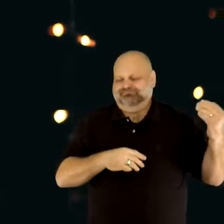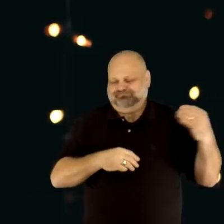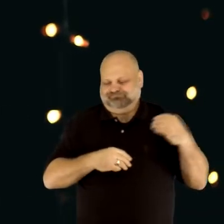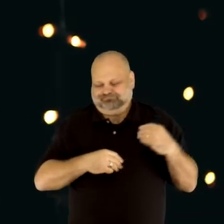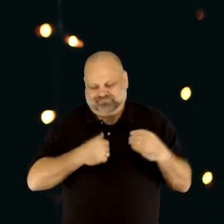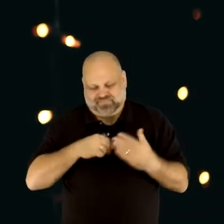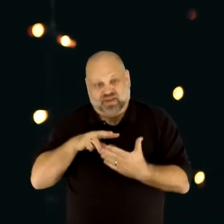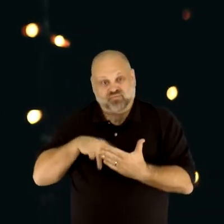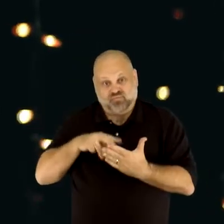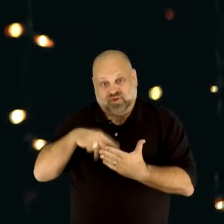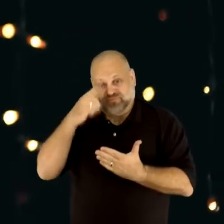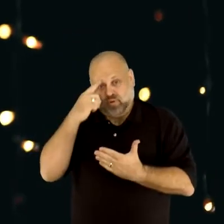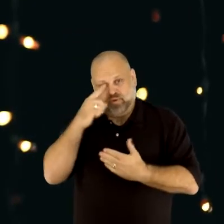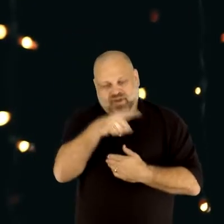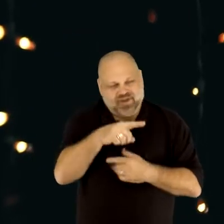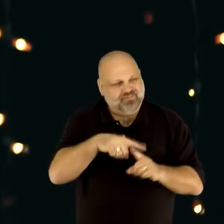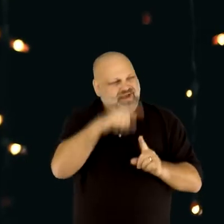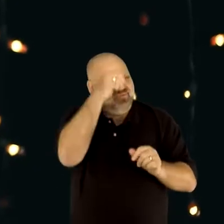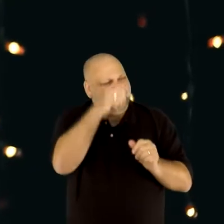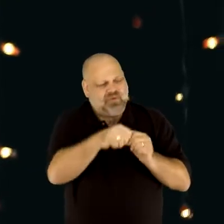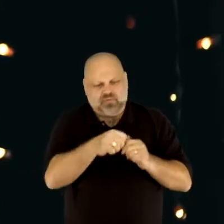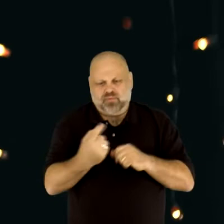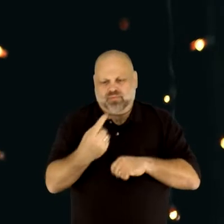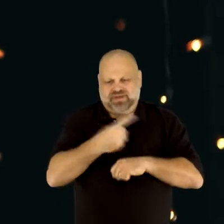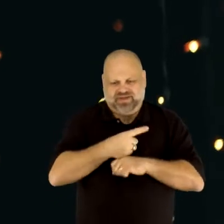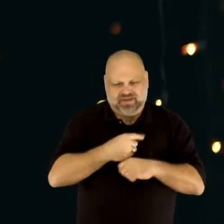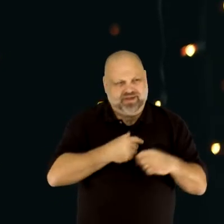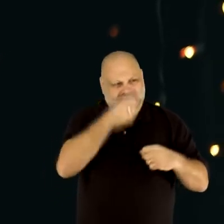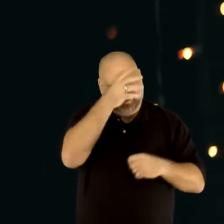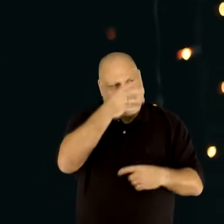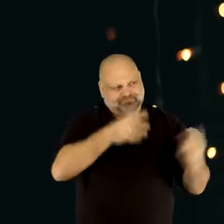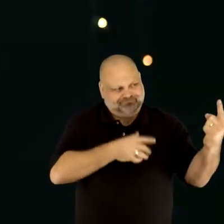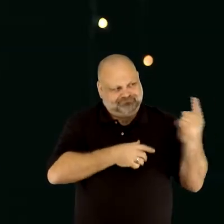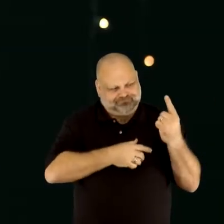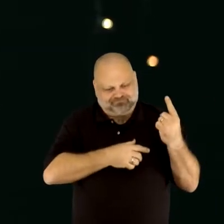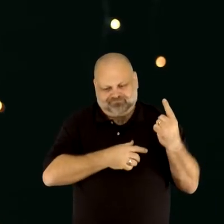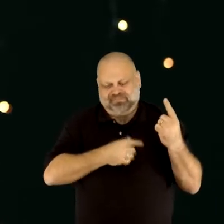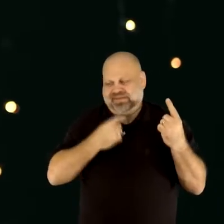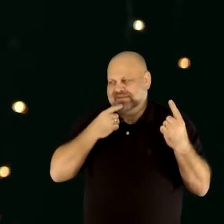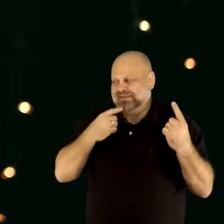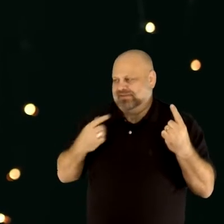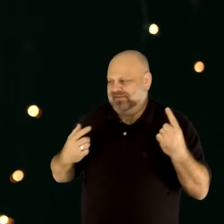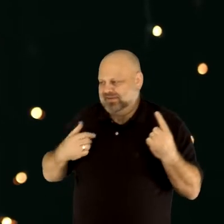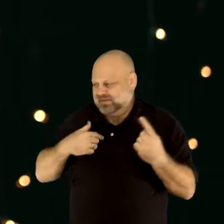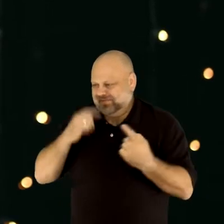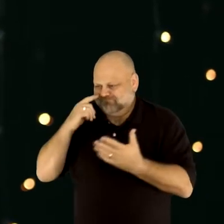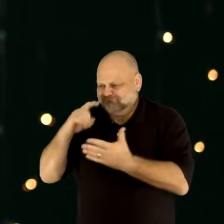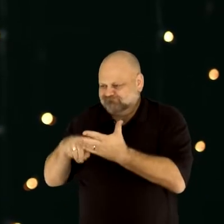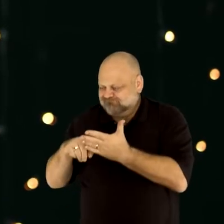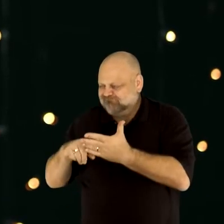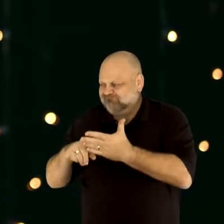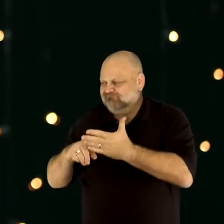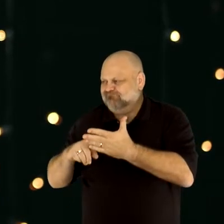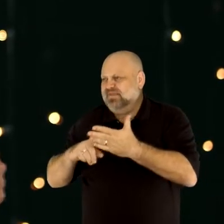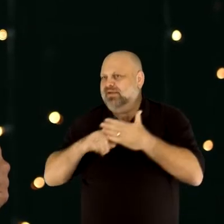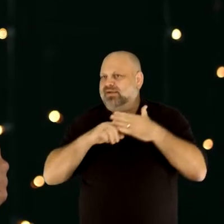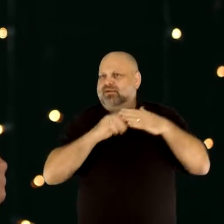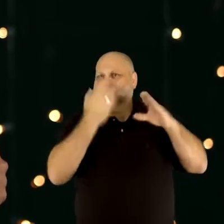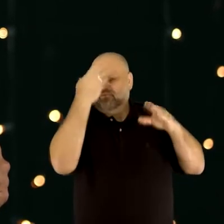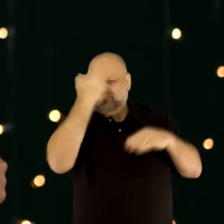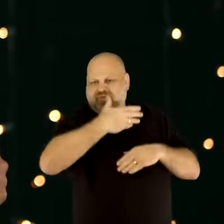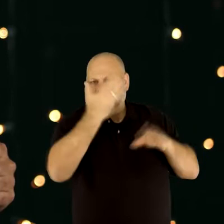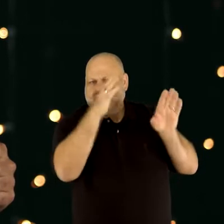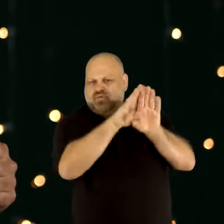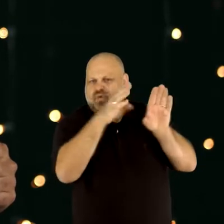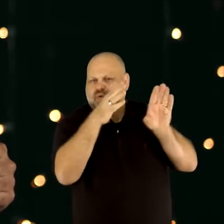reading for him. I remember that day that he came in. He came to me with a notice that had been